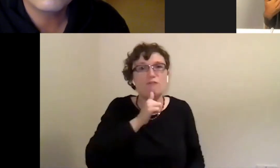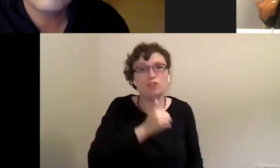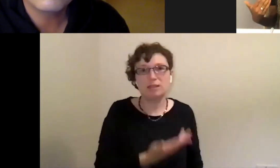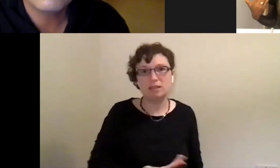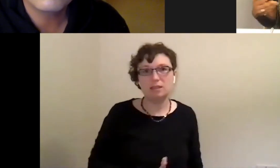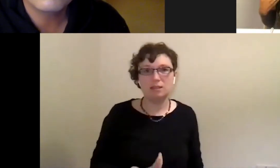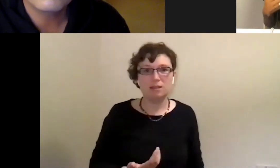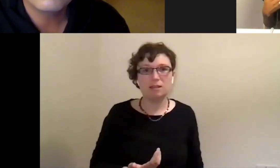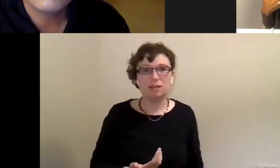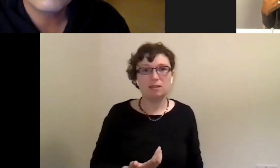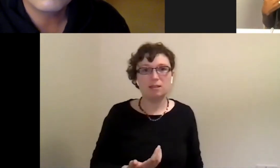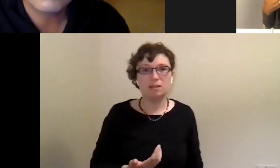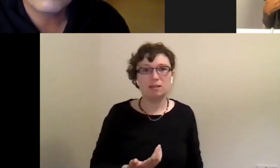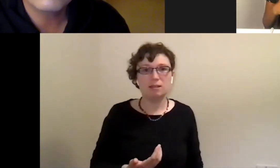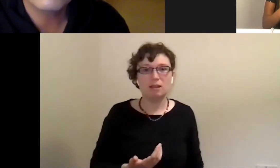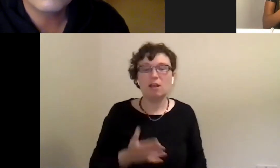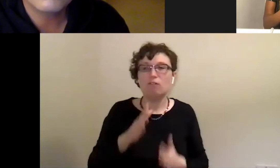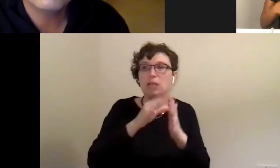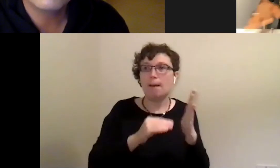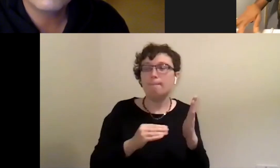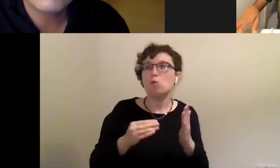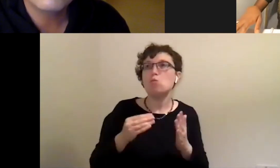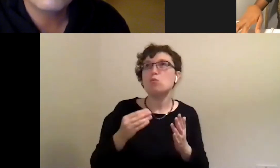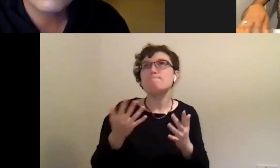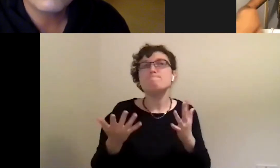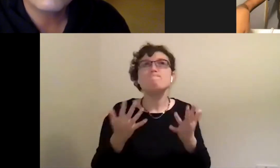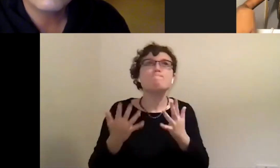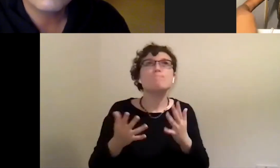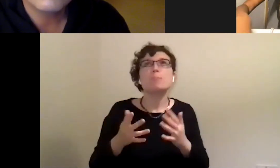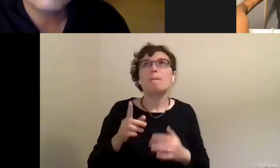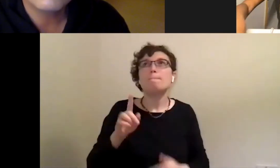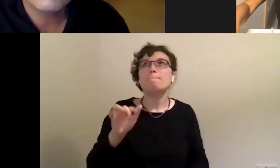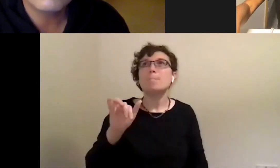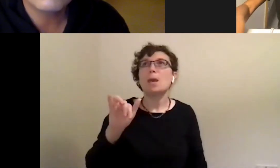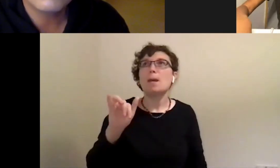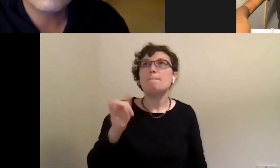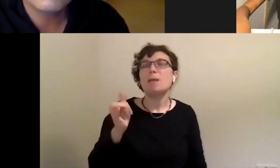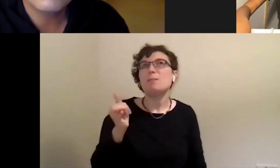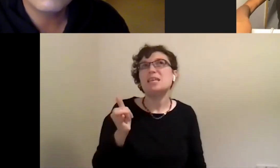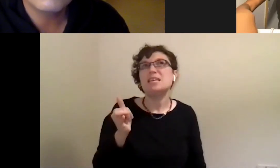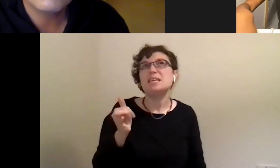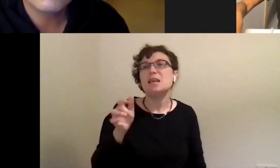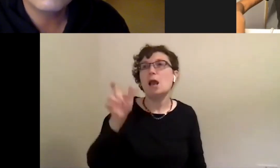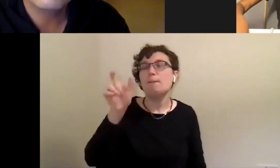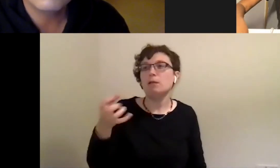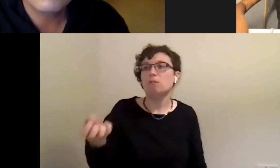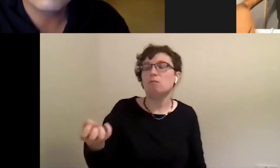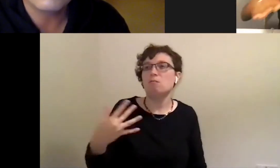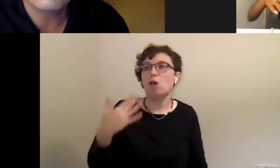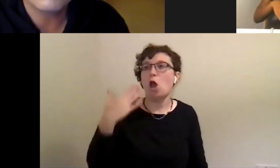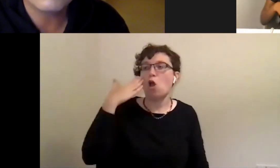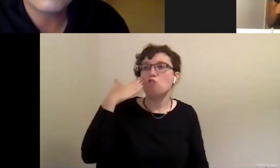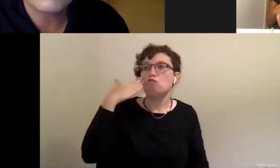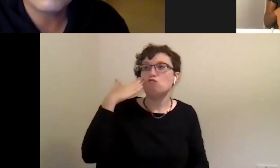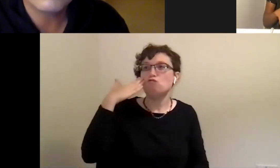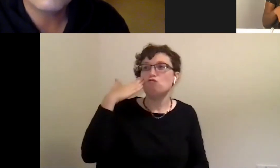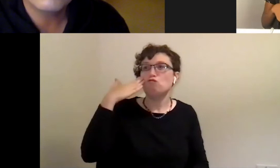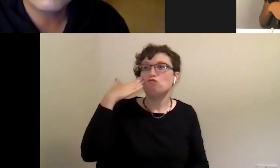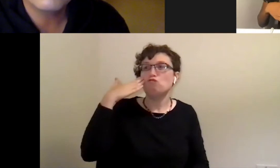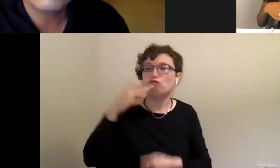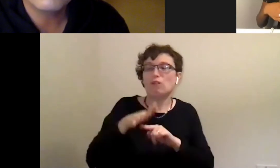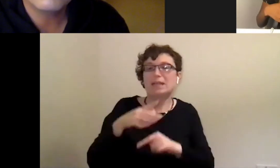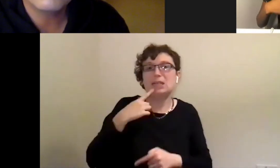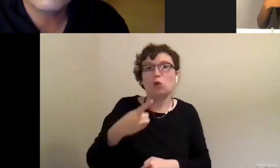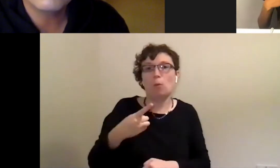comment to me because I'm Black. They just might not be educated on why it's wrong to have that hairstyle. So in terms of that, I